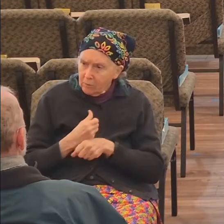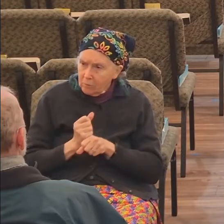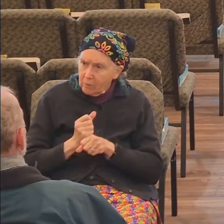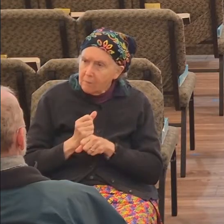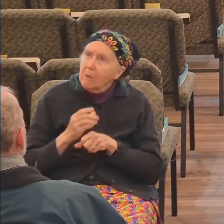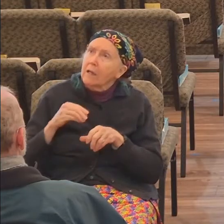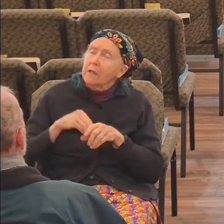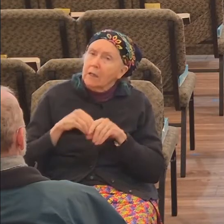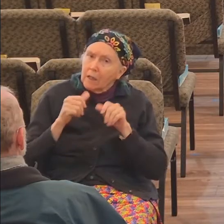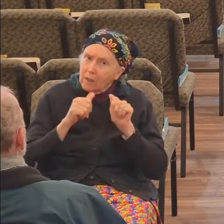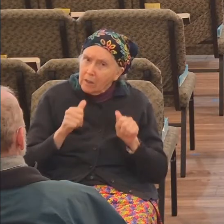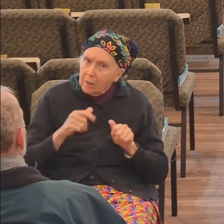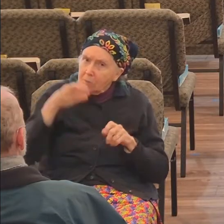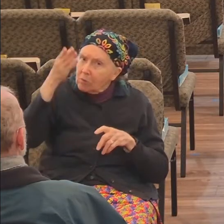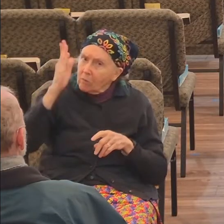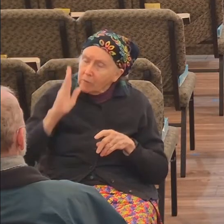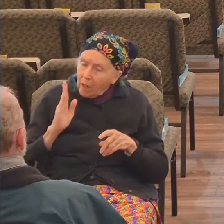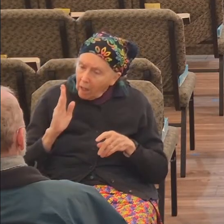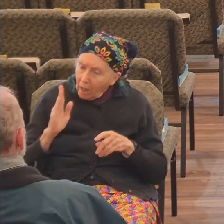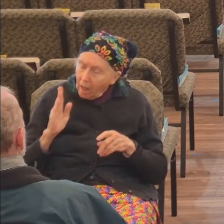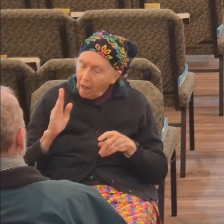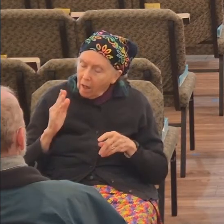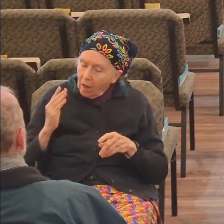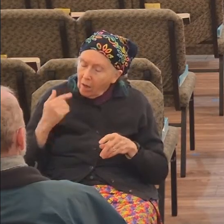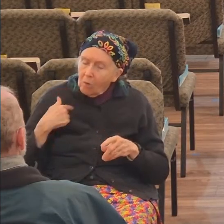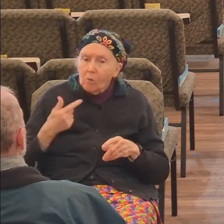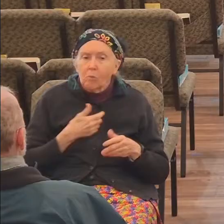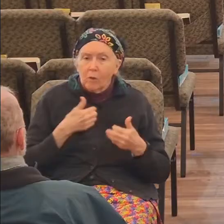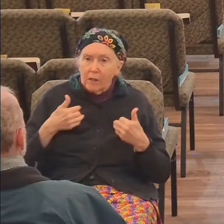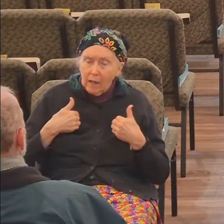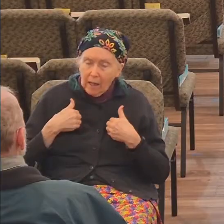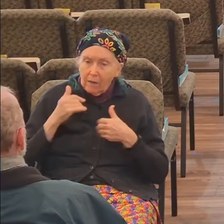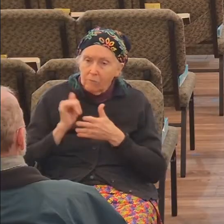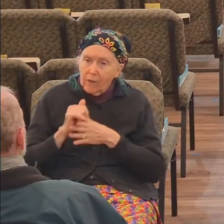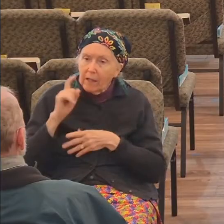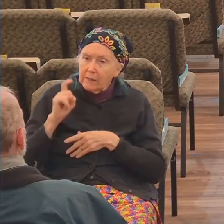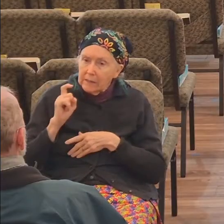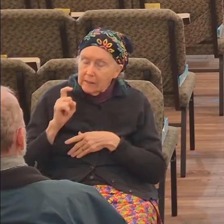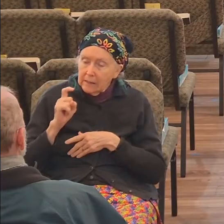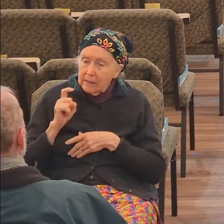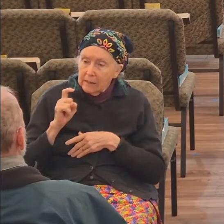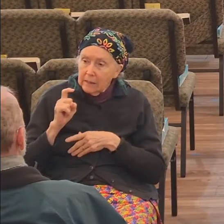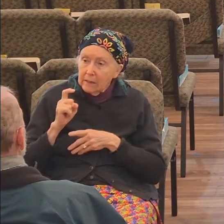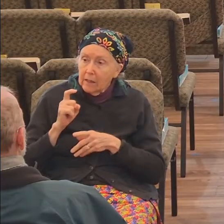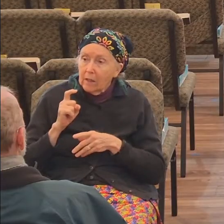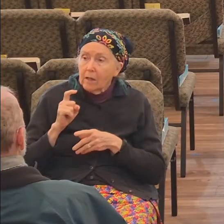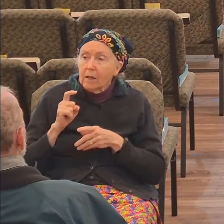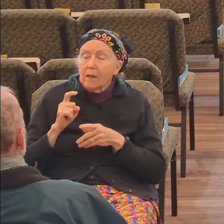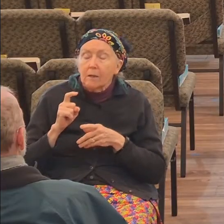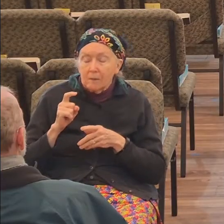God. Have that need that came through the resurrected Christ.